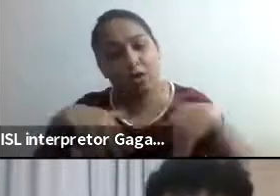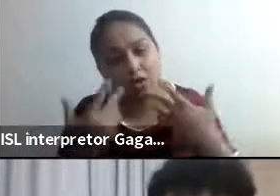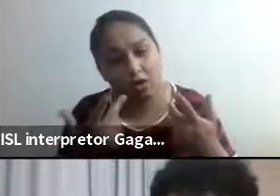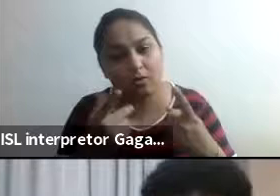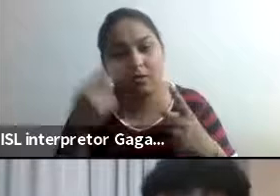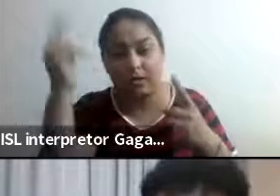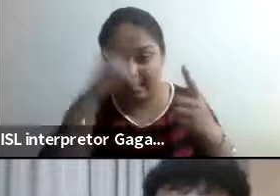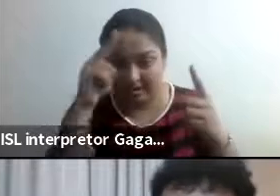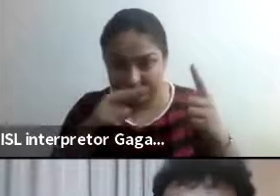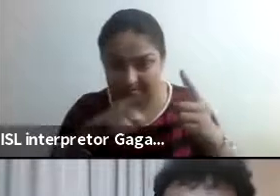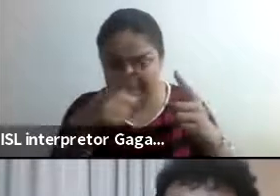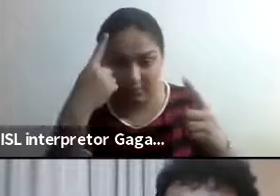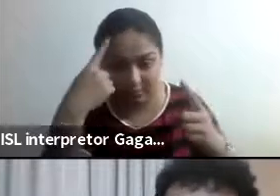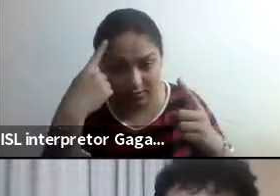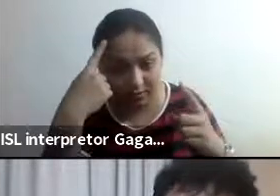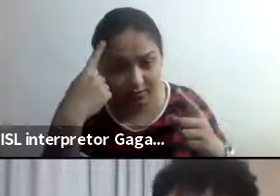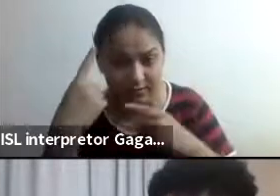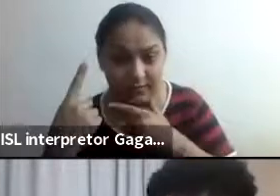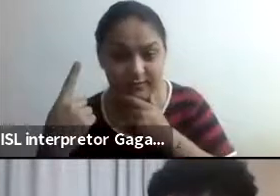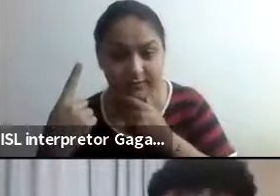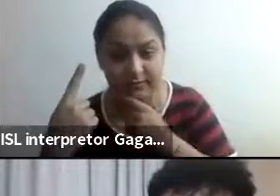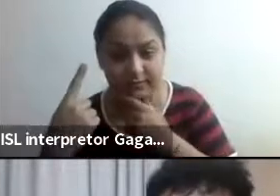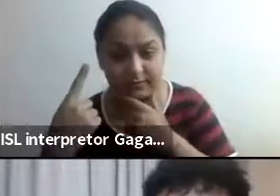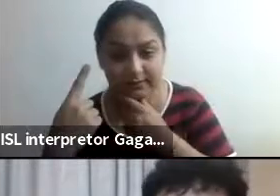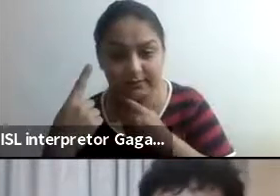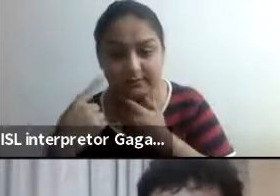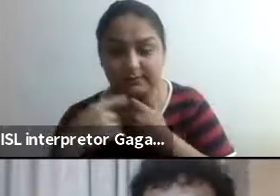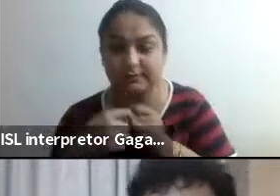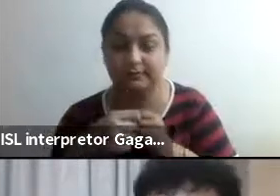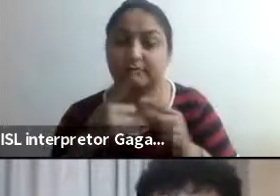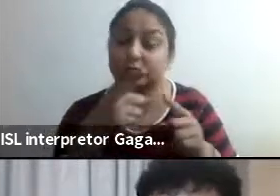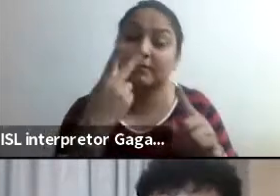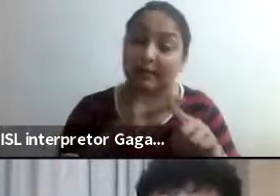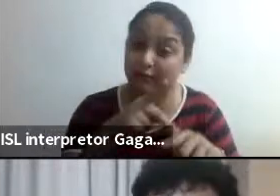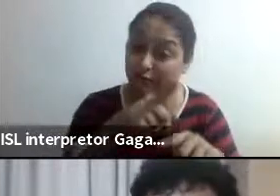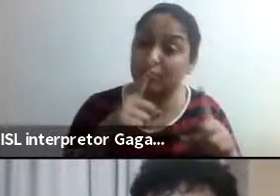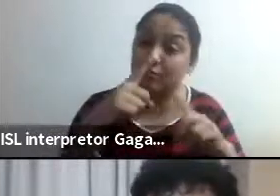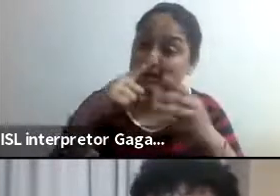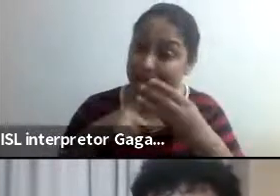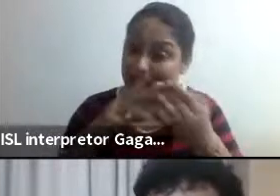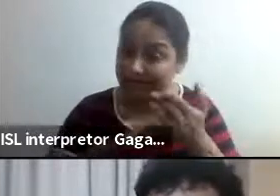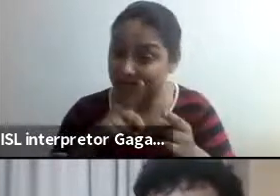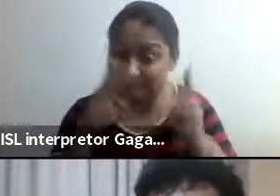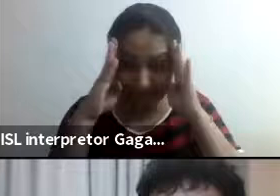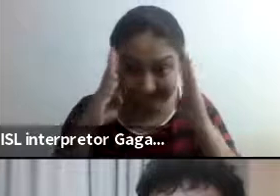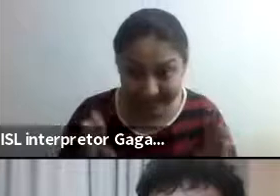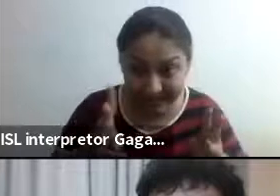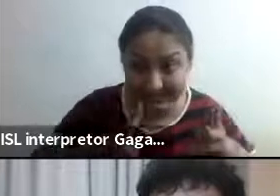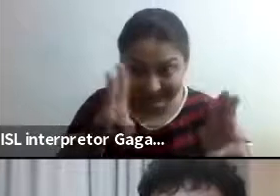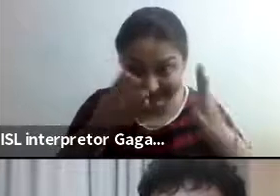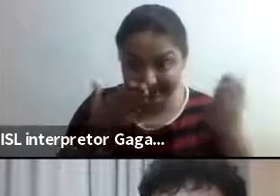indigenous artists have to deal with when they are working in the mainstream. And when I use terms like mainstream, what I mean